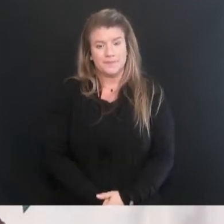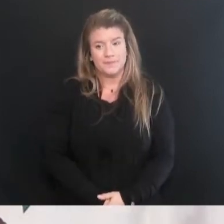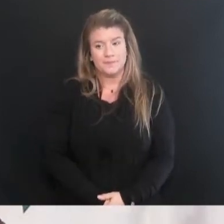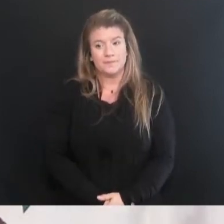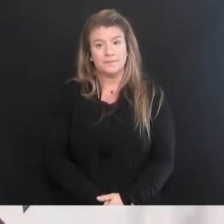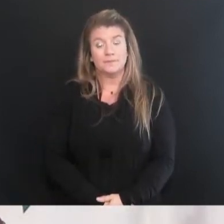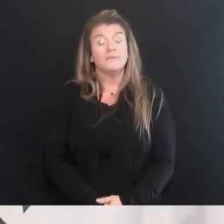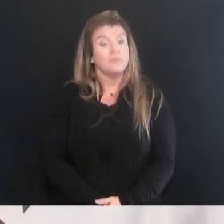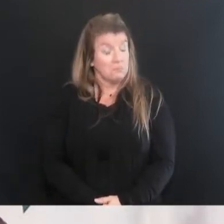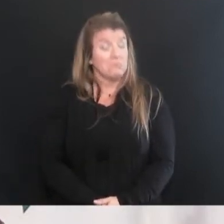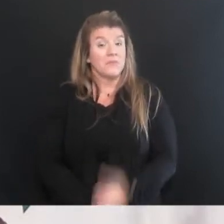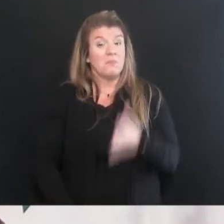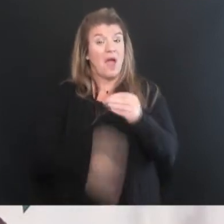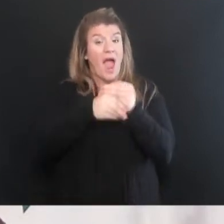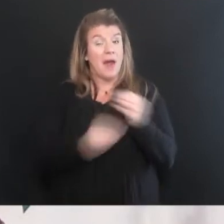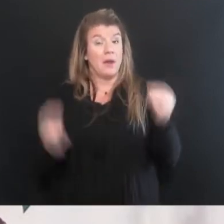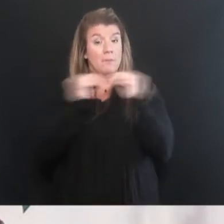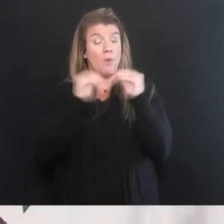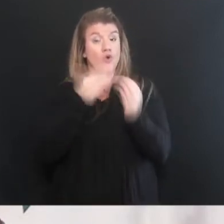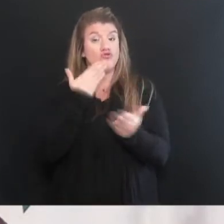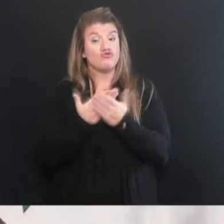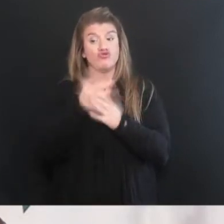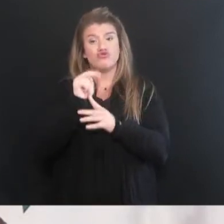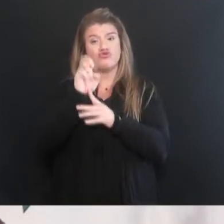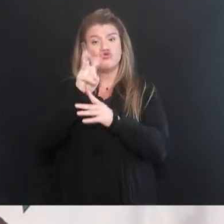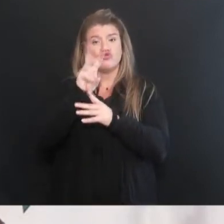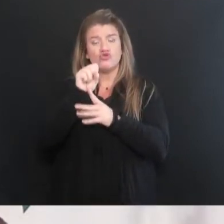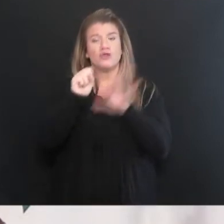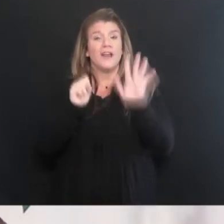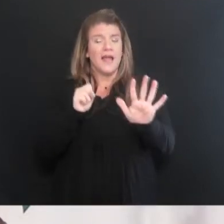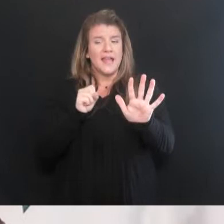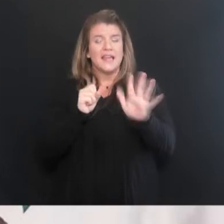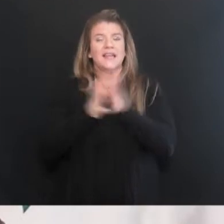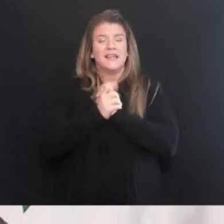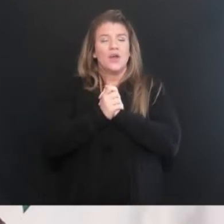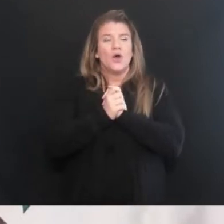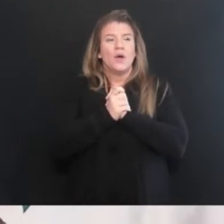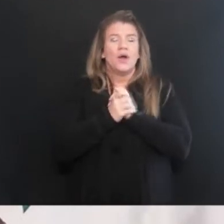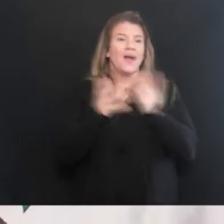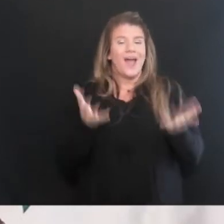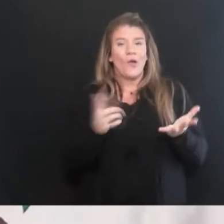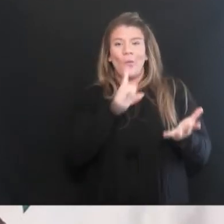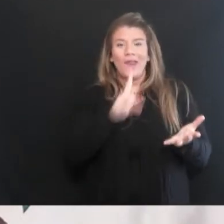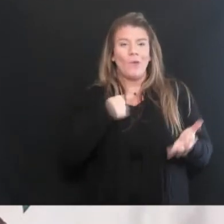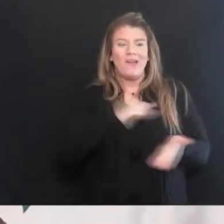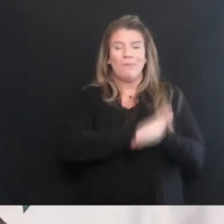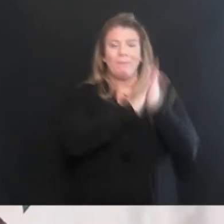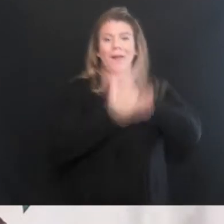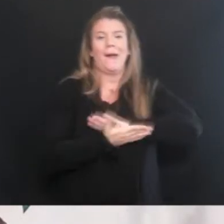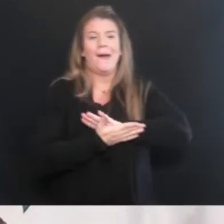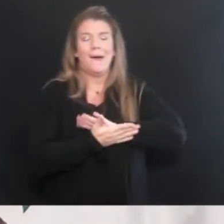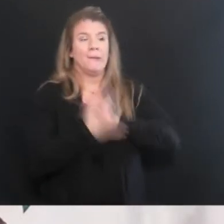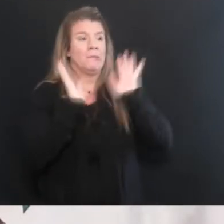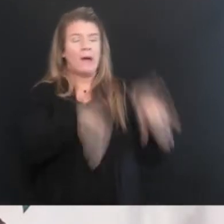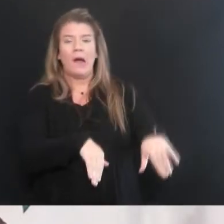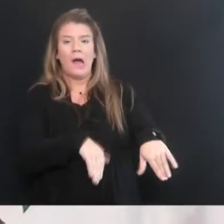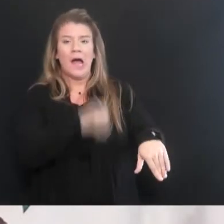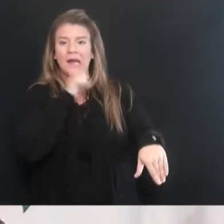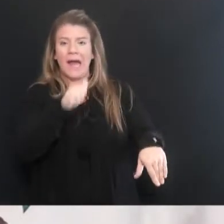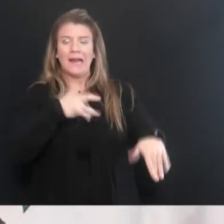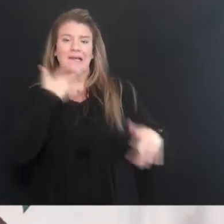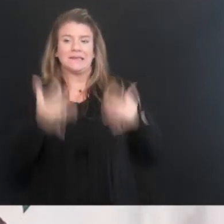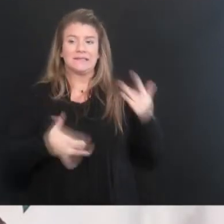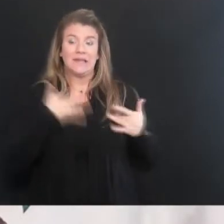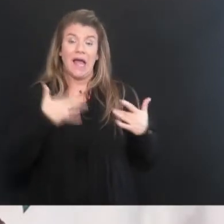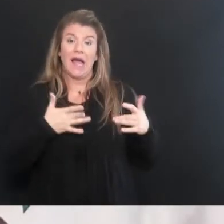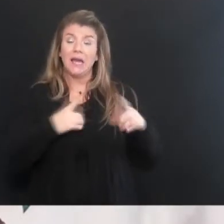Got some more good news. It's almost like this, we become immune to this. But really and truly, this